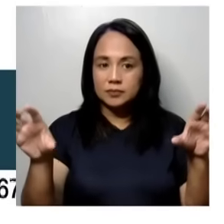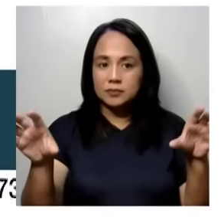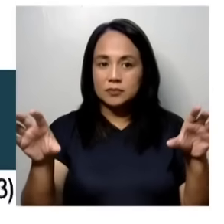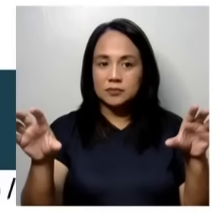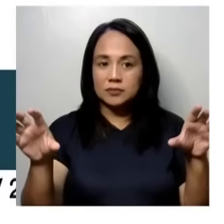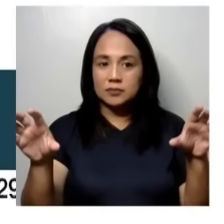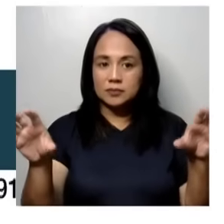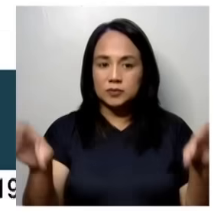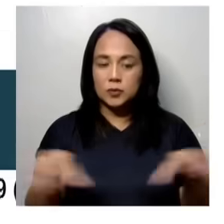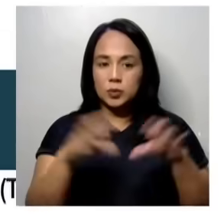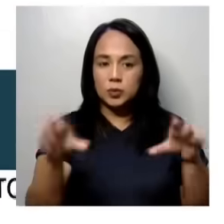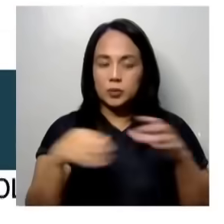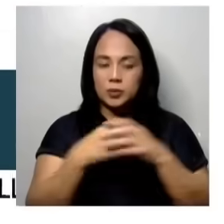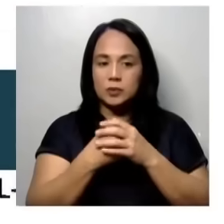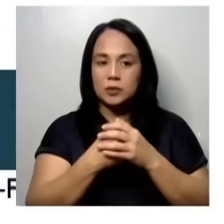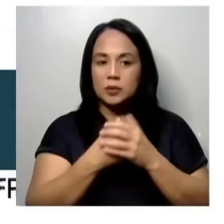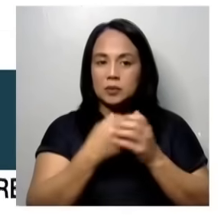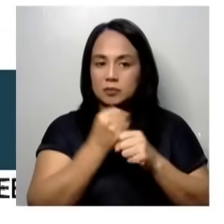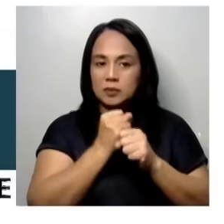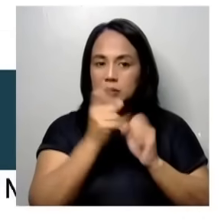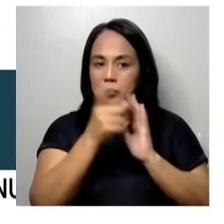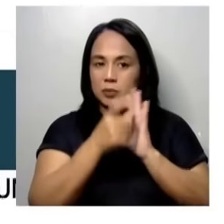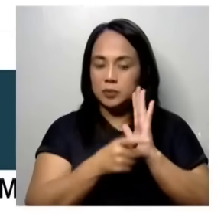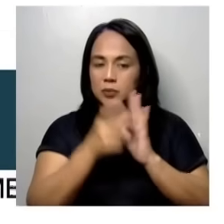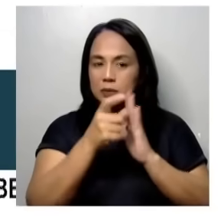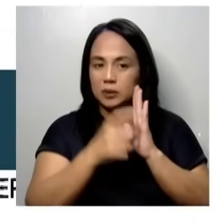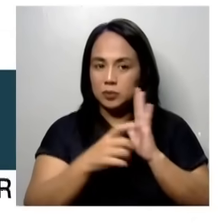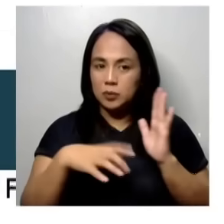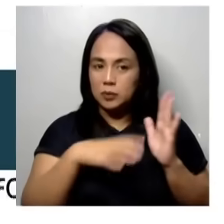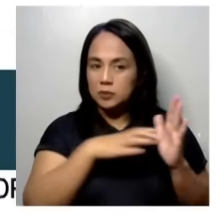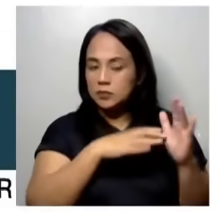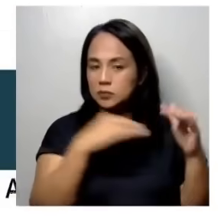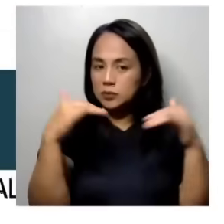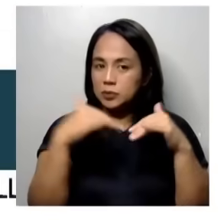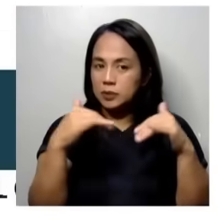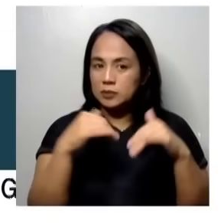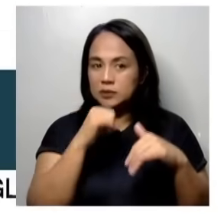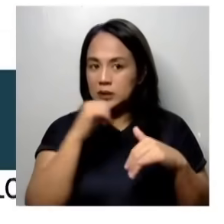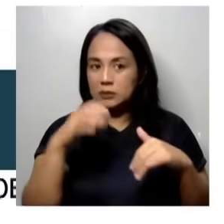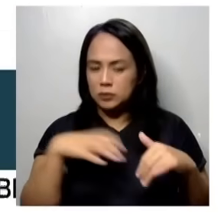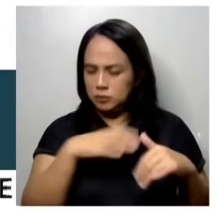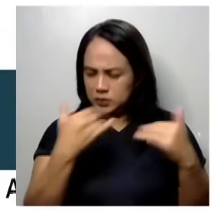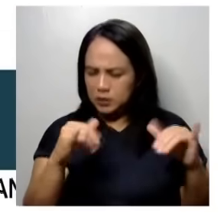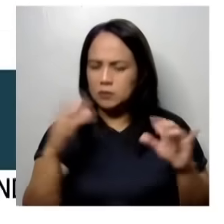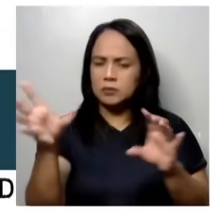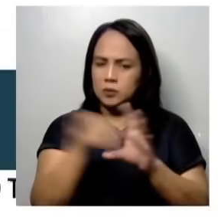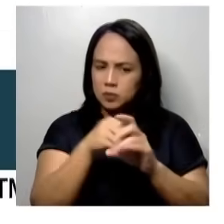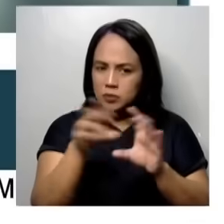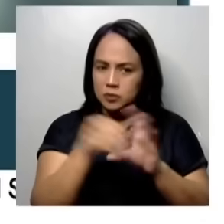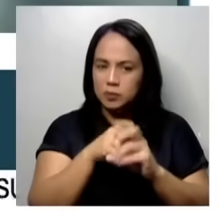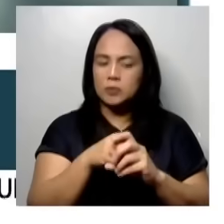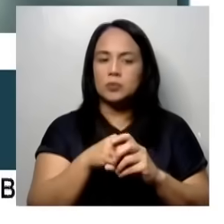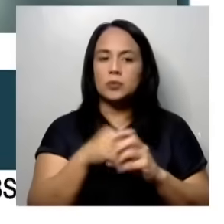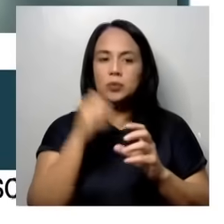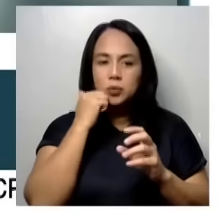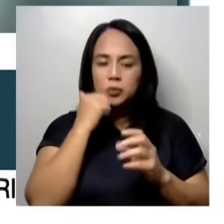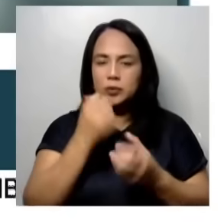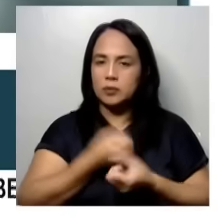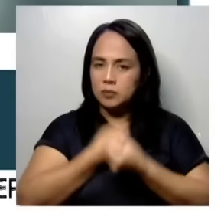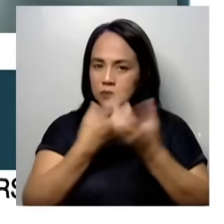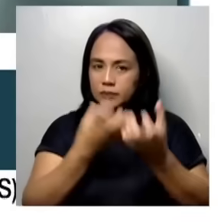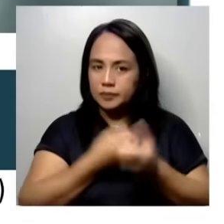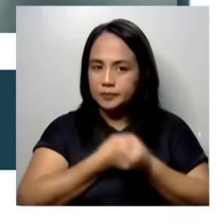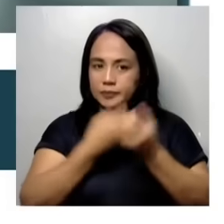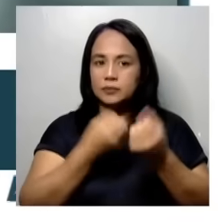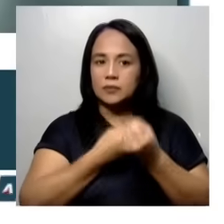in the streets, even in congressional hearings, even when I'm not in Congress anymore. I regularly voice out